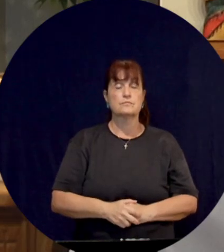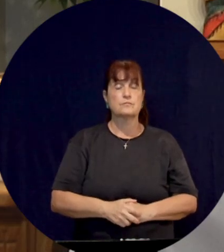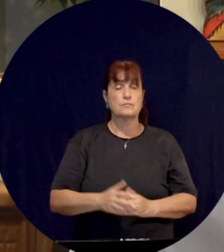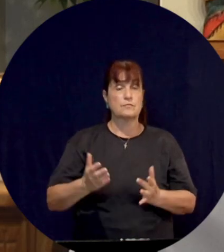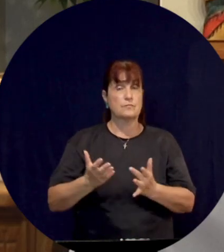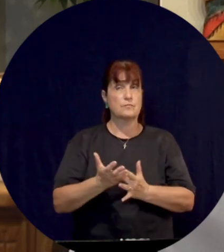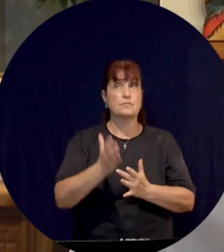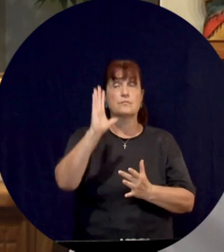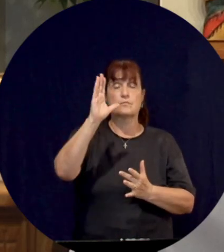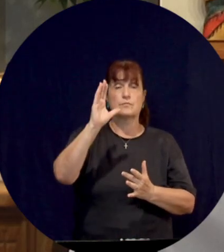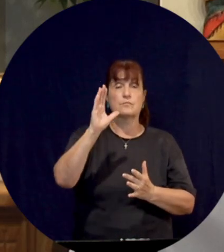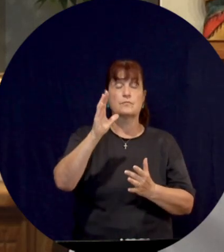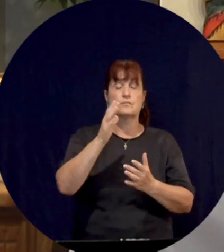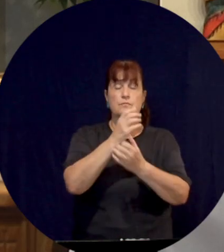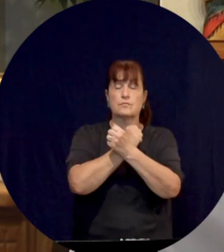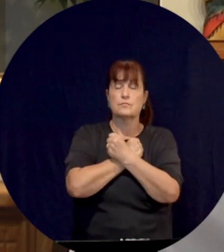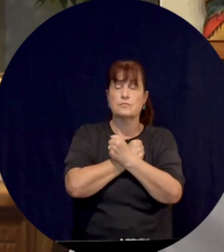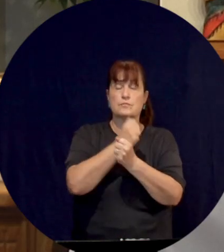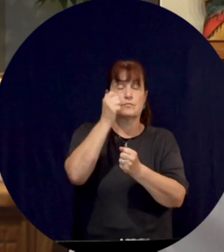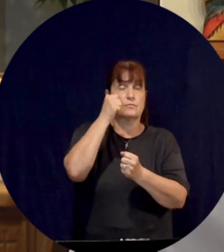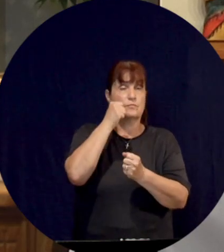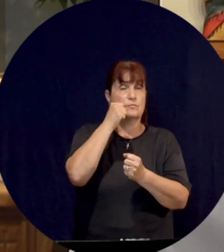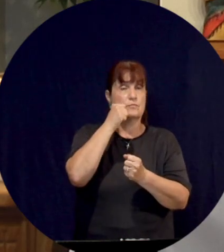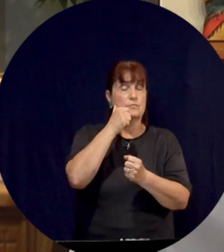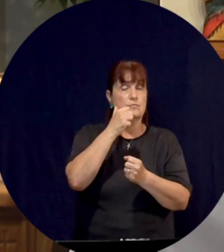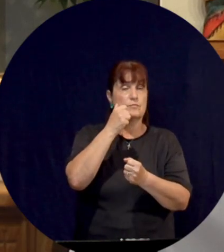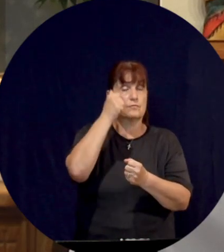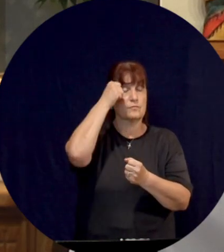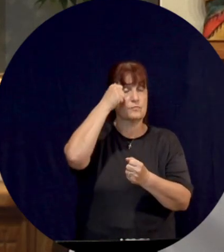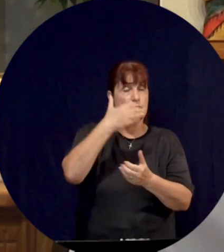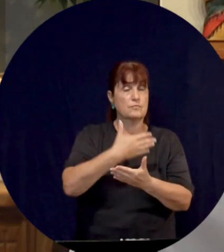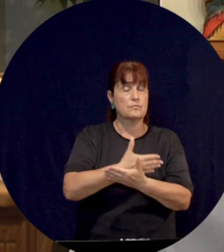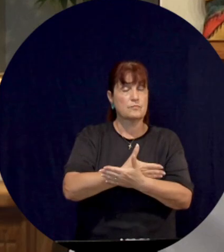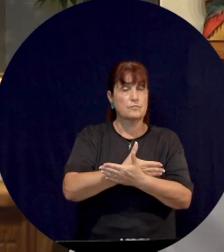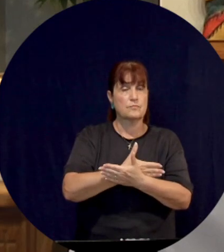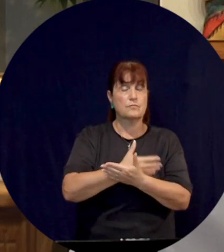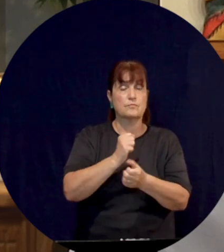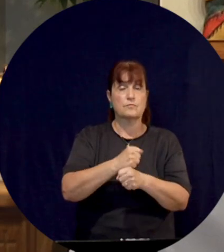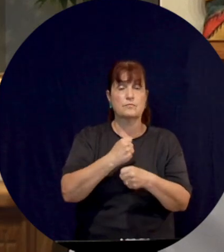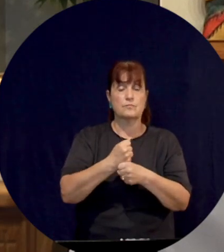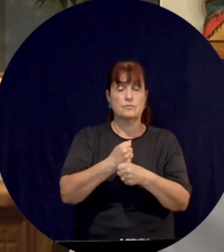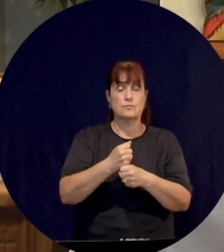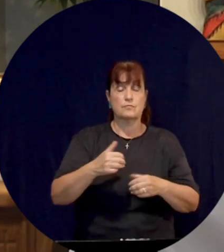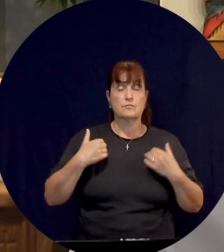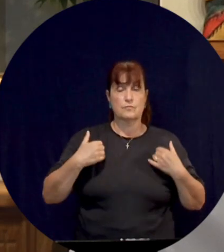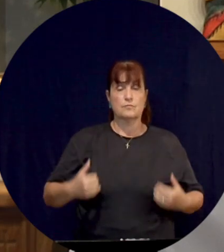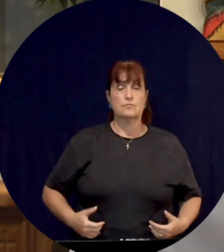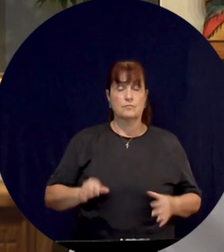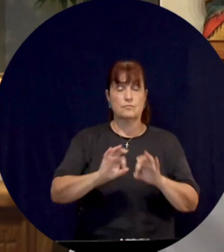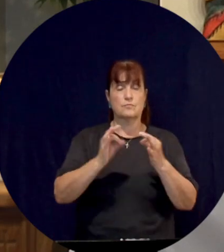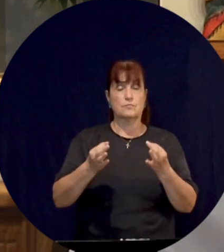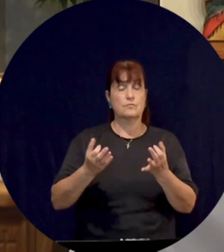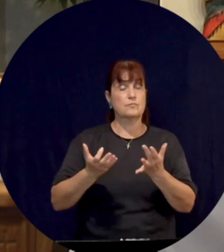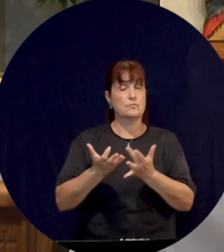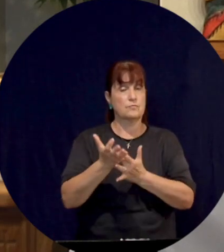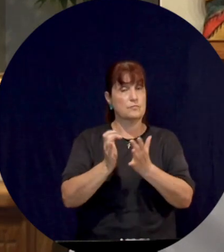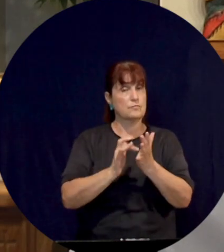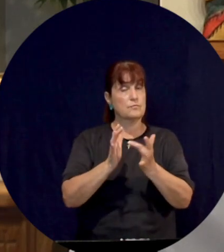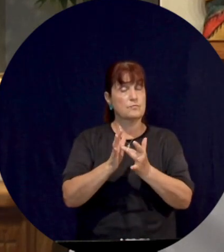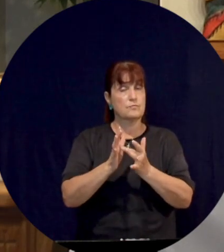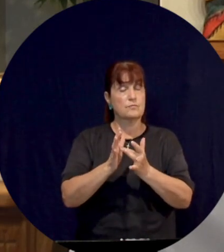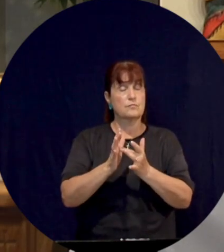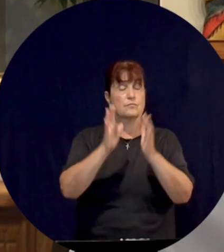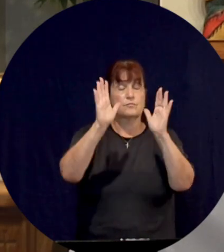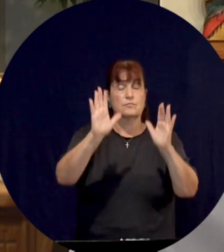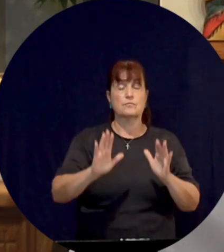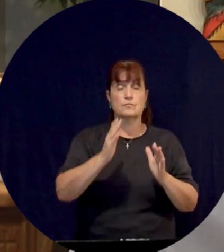as through your beloved Son, you created the human family, so also through him, with great